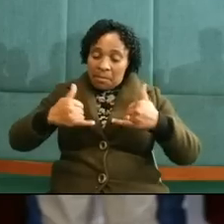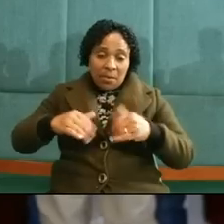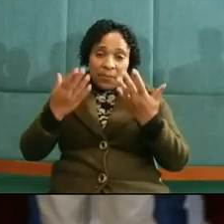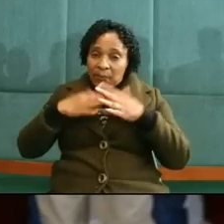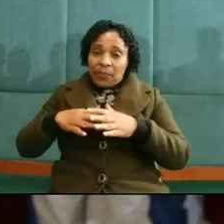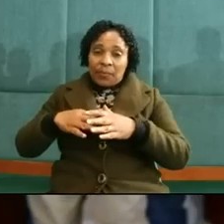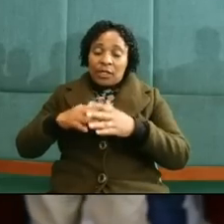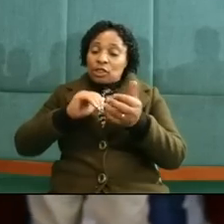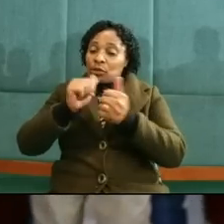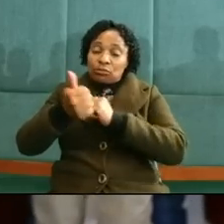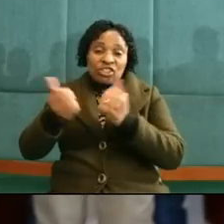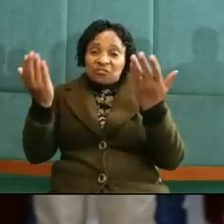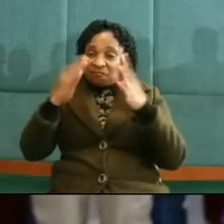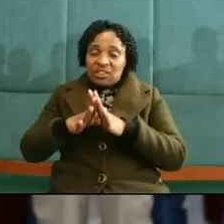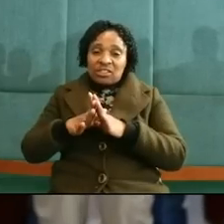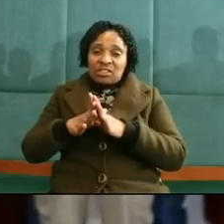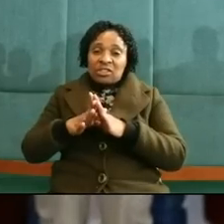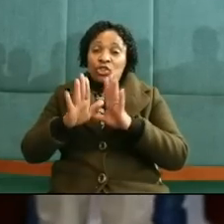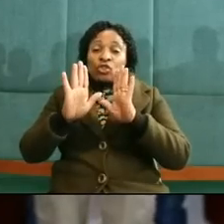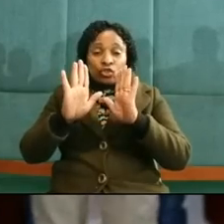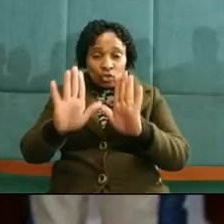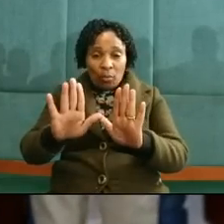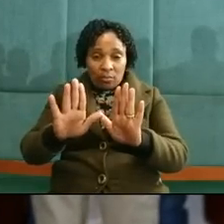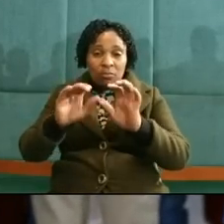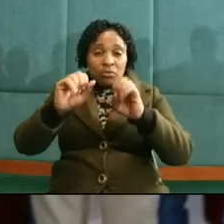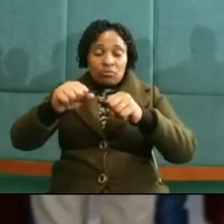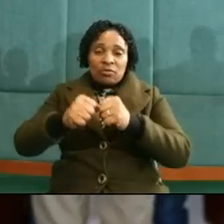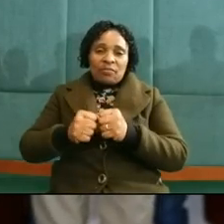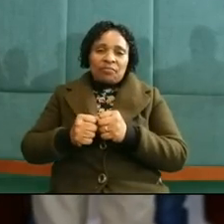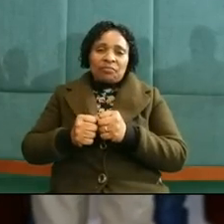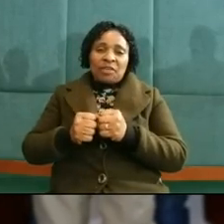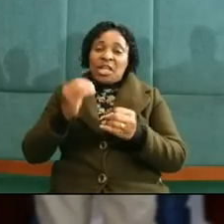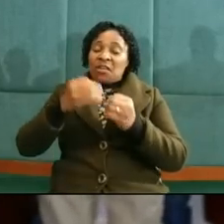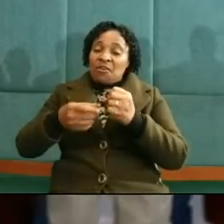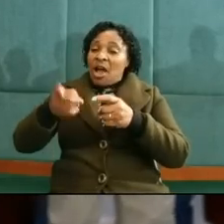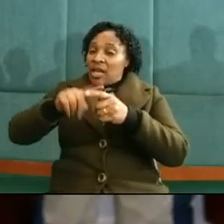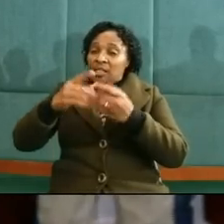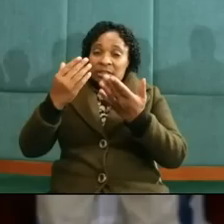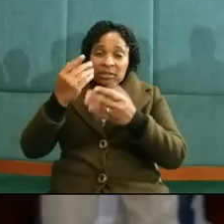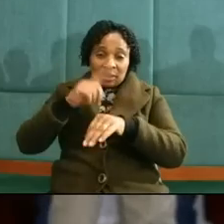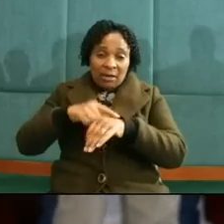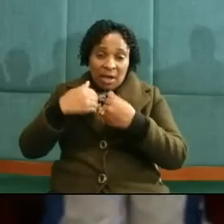The match stopped. He that is filthy remain filthy still, and he that is